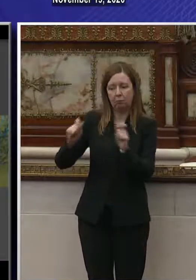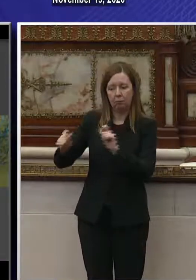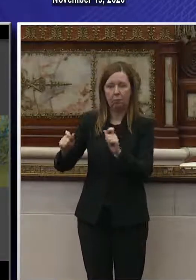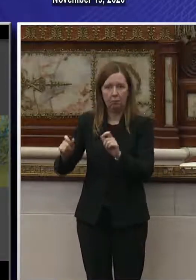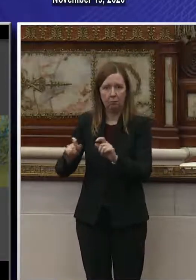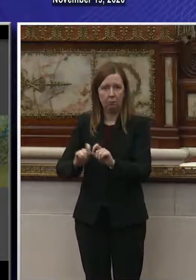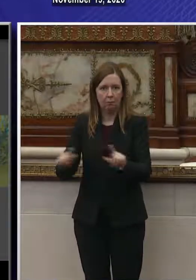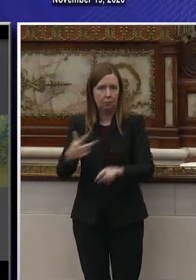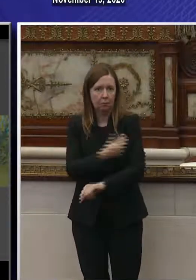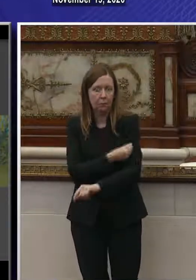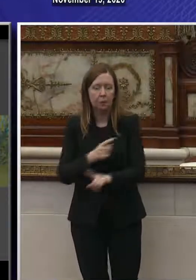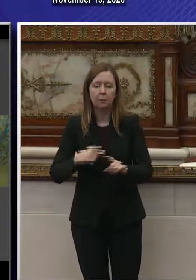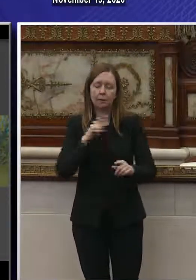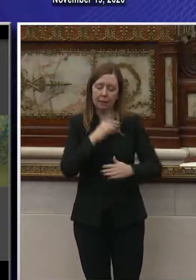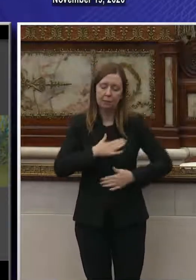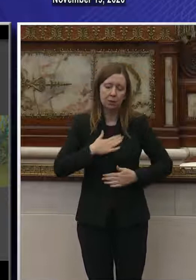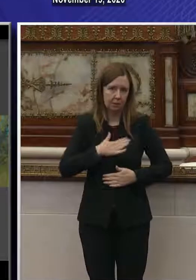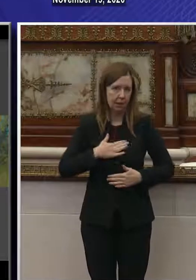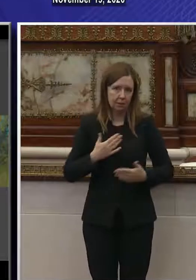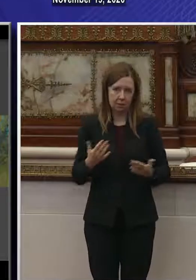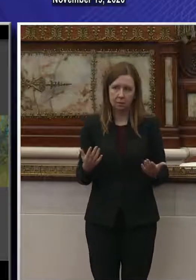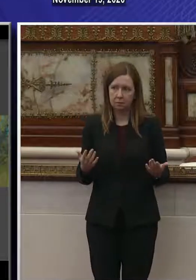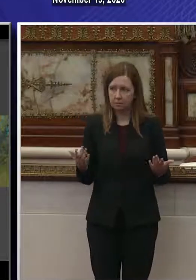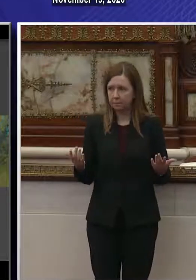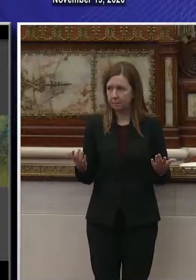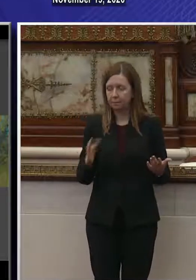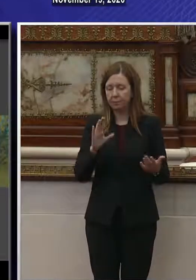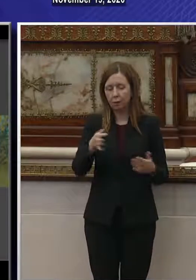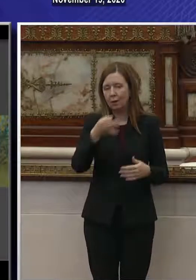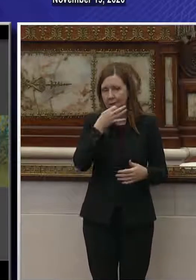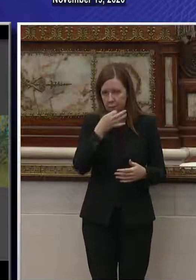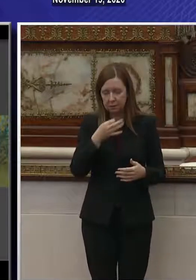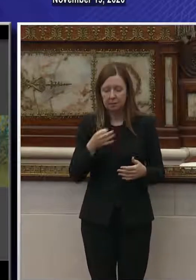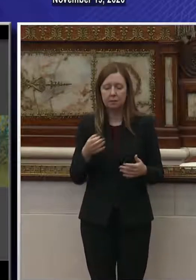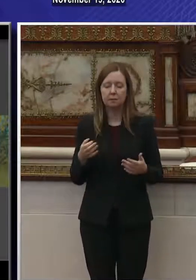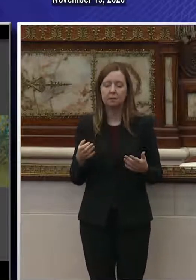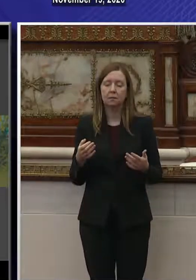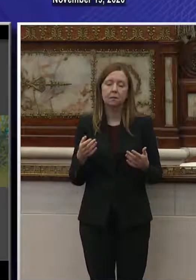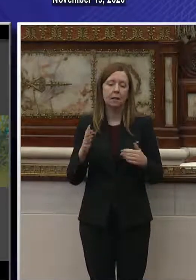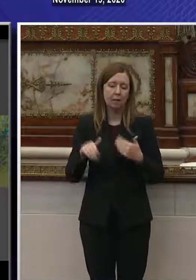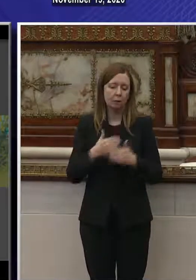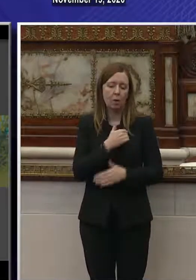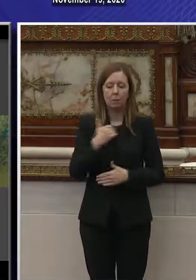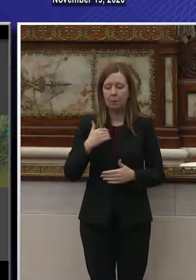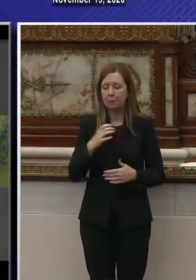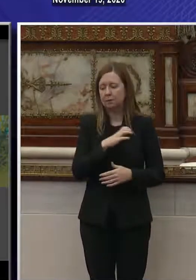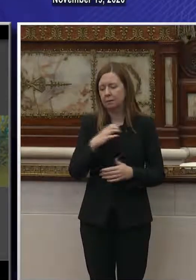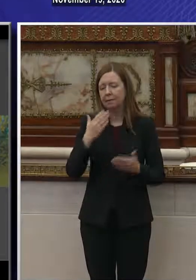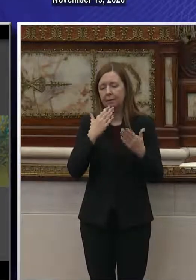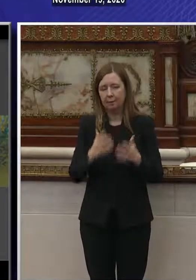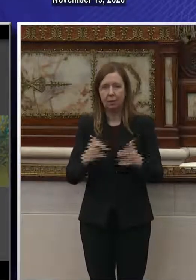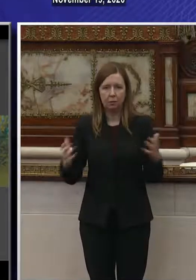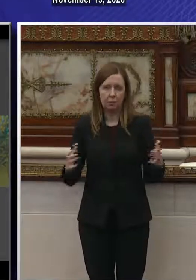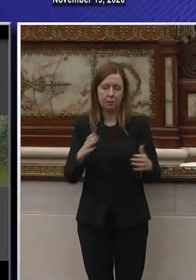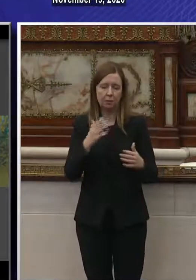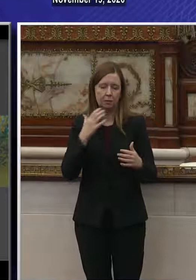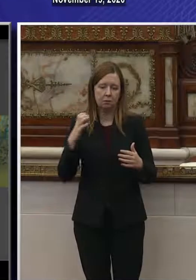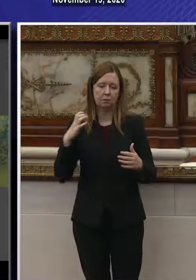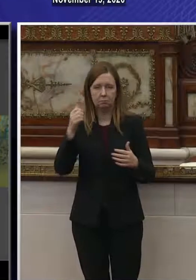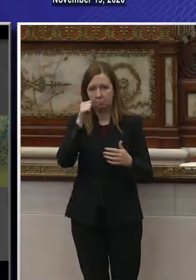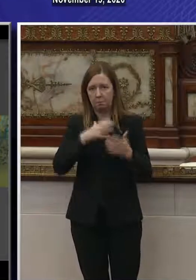rollout. But I really appreciate, your expertise in this, and to all members of the committee. Thank you very much, Madam